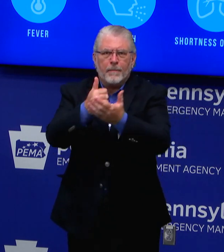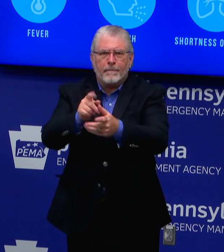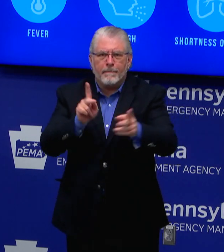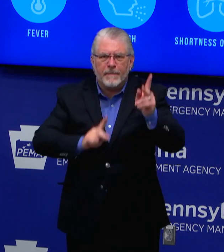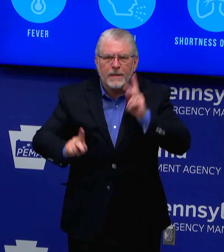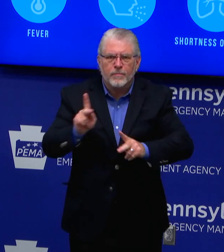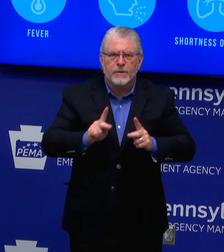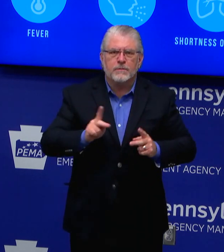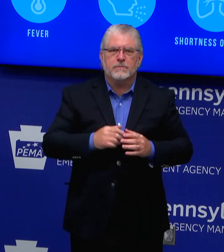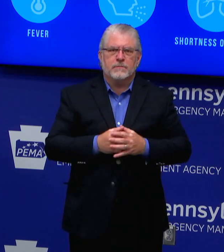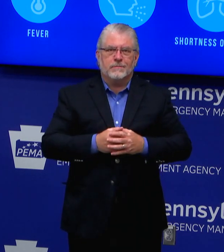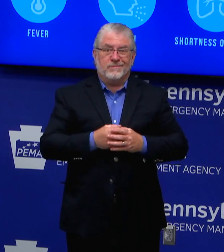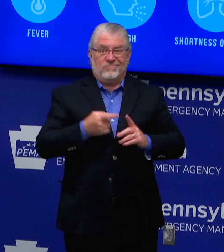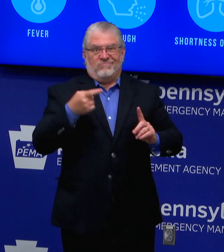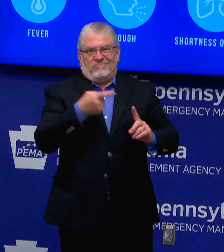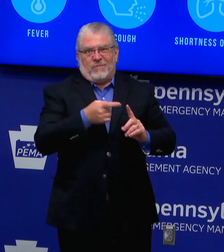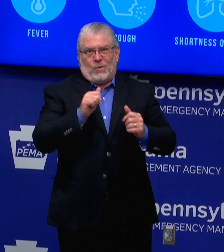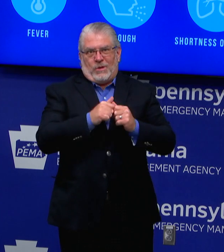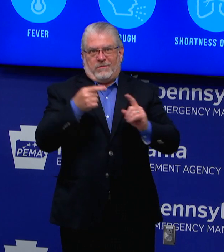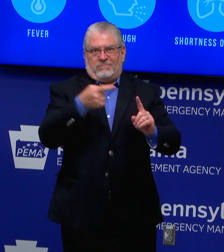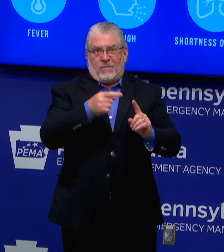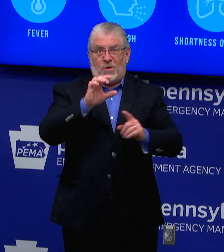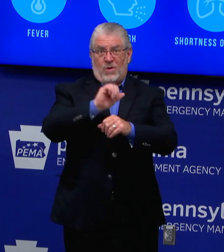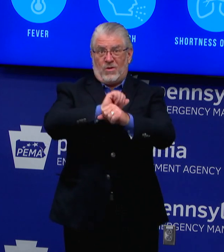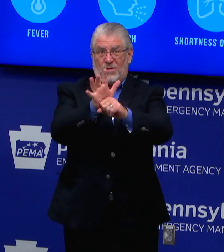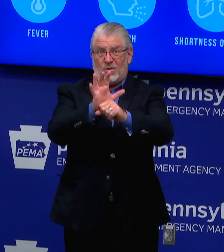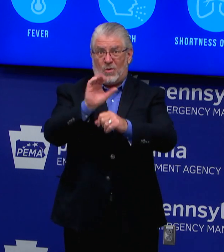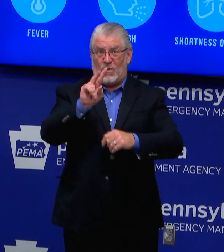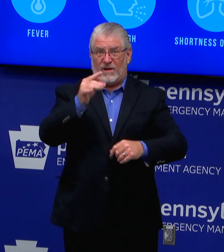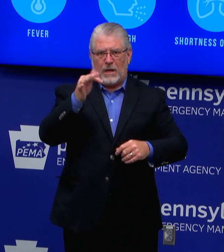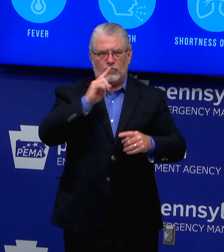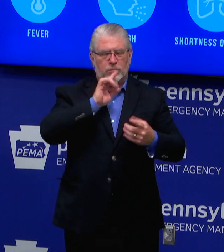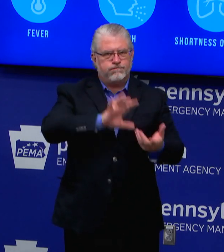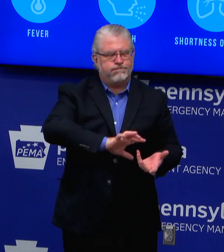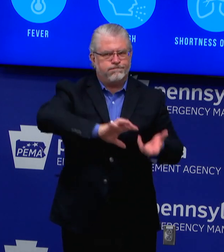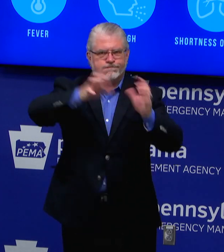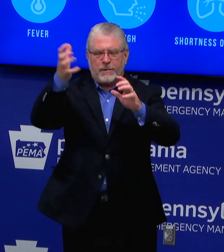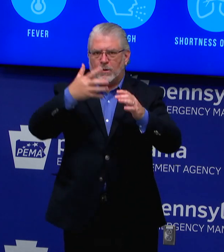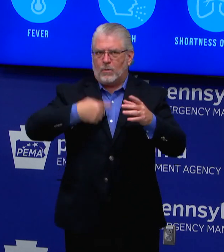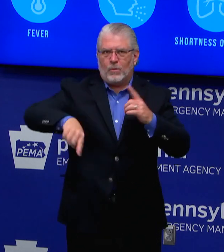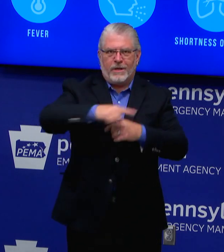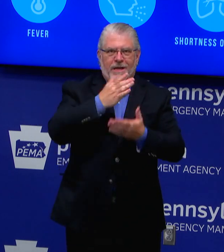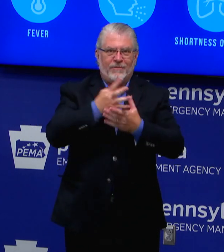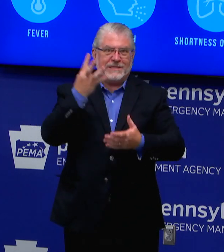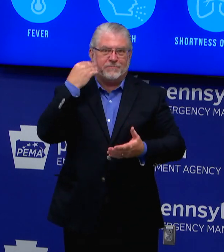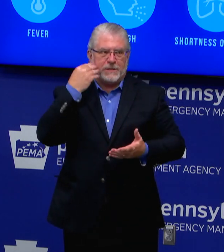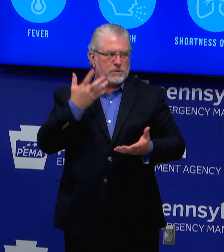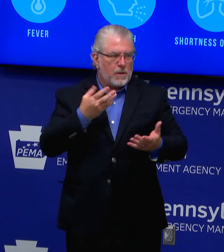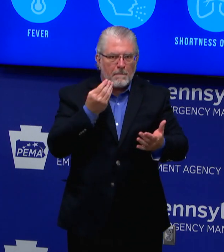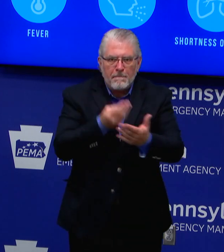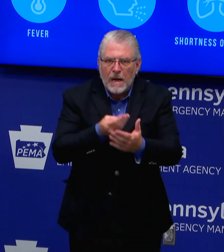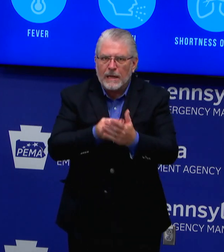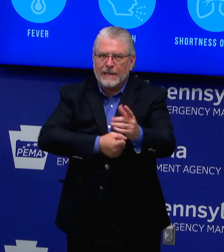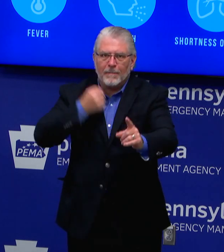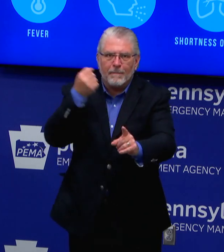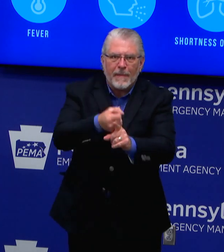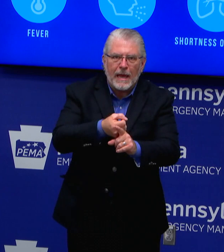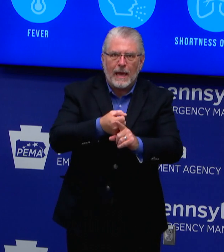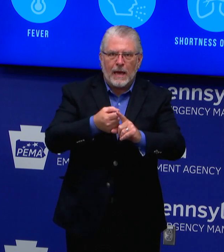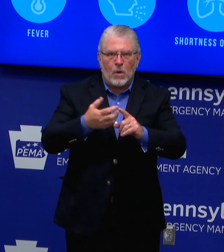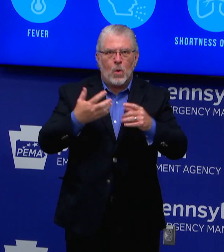COVID-19 and the crisis has been significant, especially with the amount of people that are out of work and the increased need on the food and food